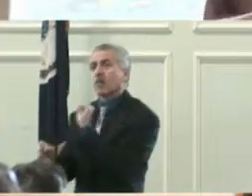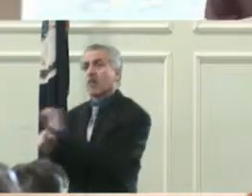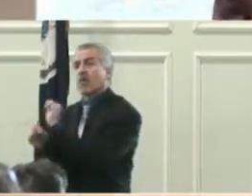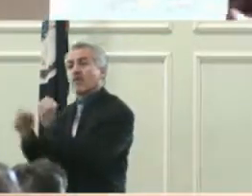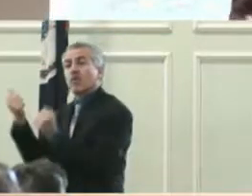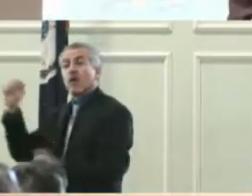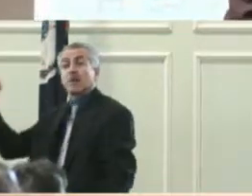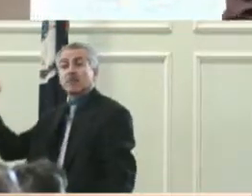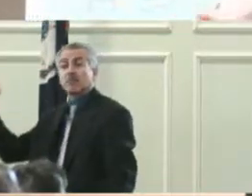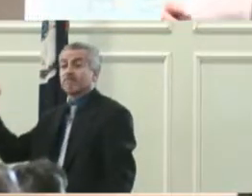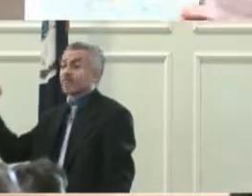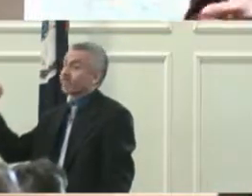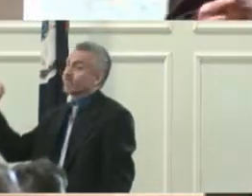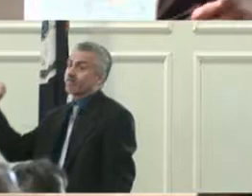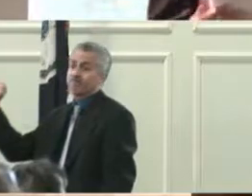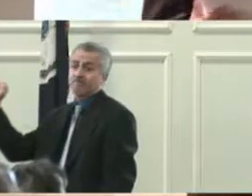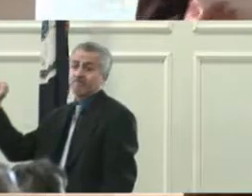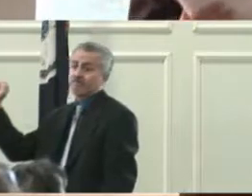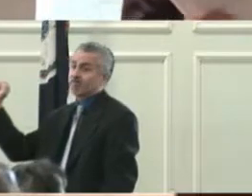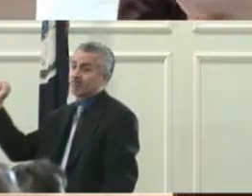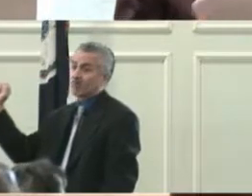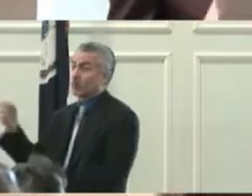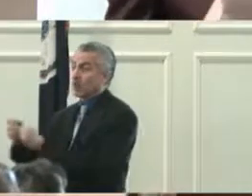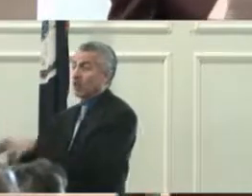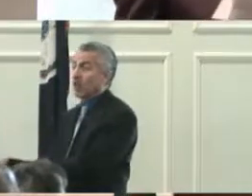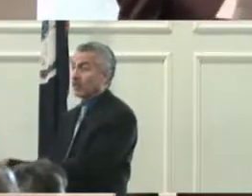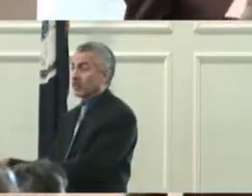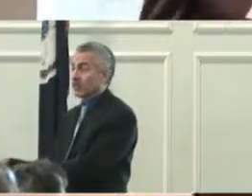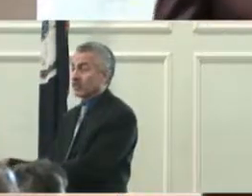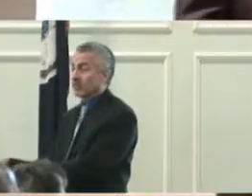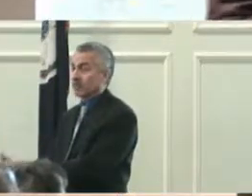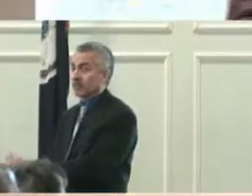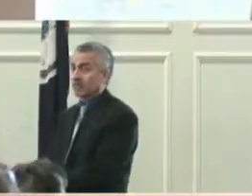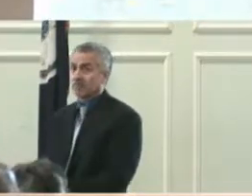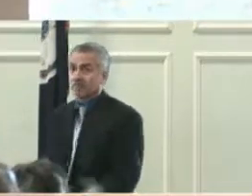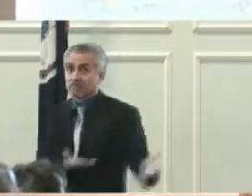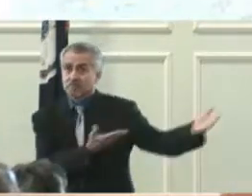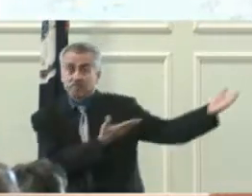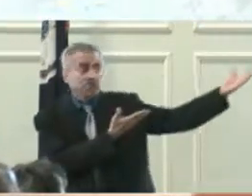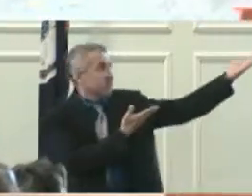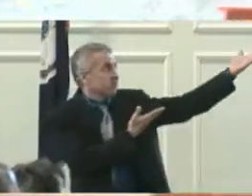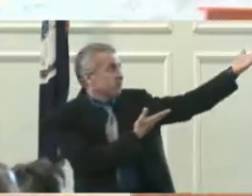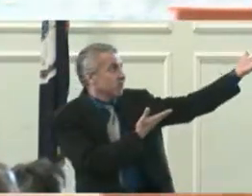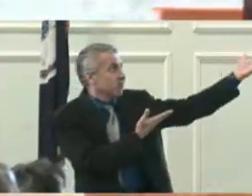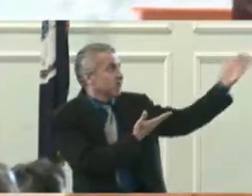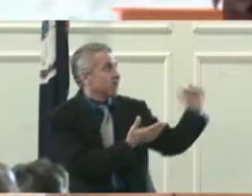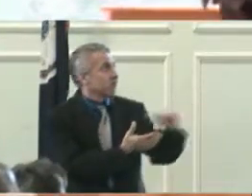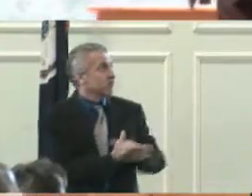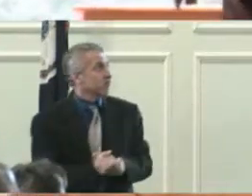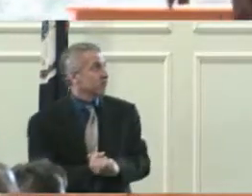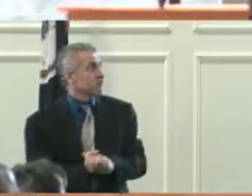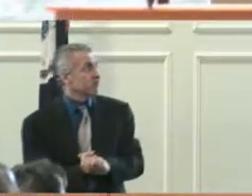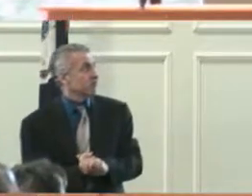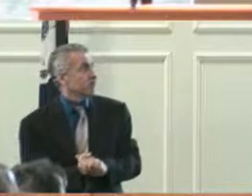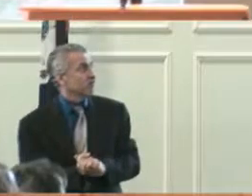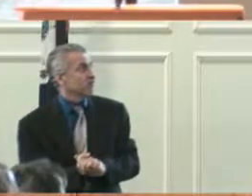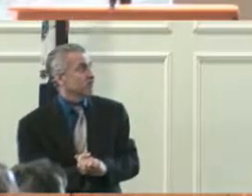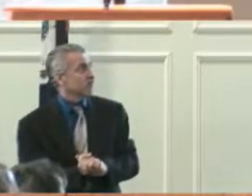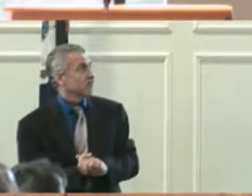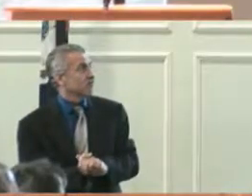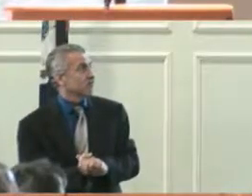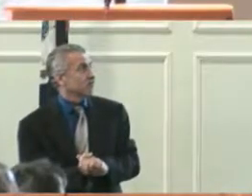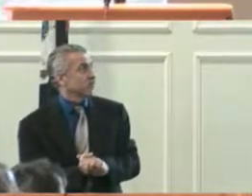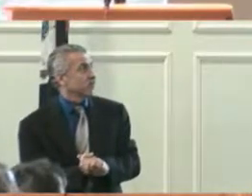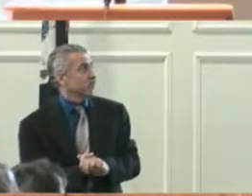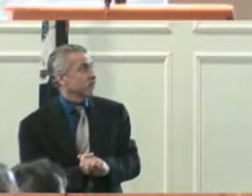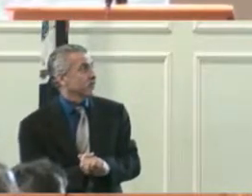that to count. Amen? Well, the Bible says in verse 4, as we look at Daniel chapter 12, verse 4,